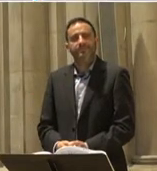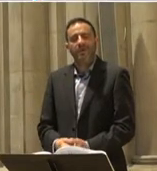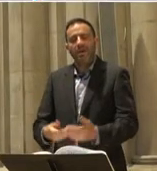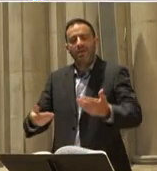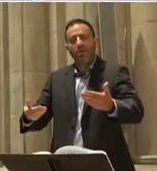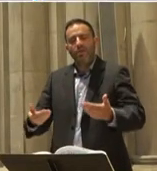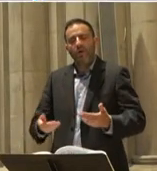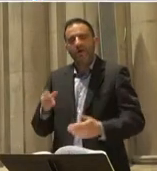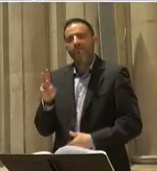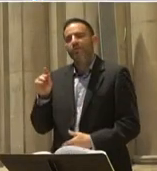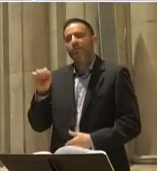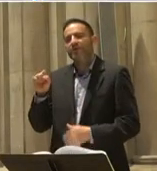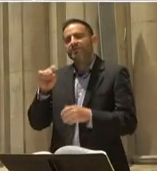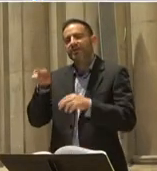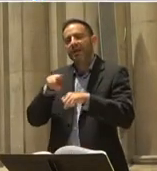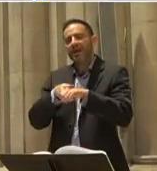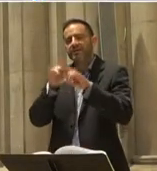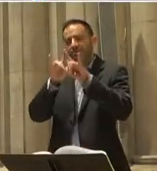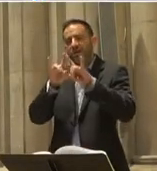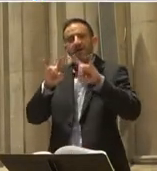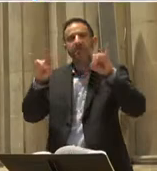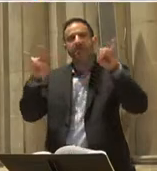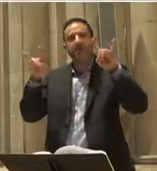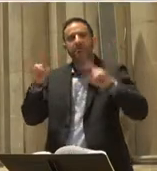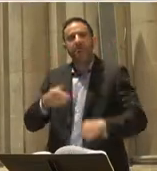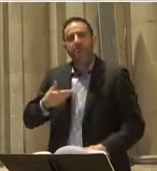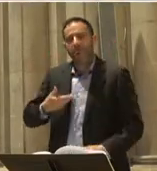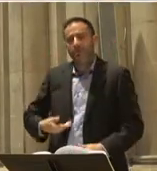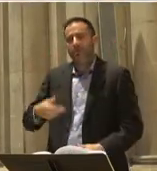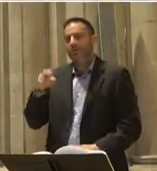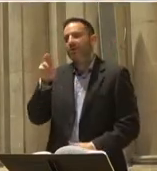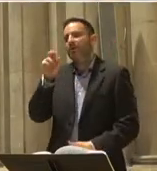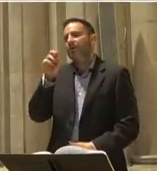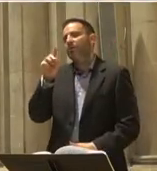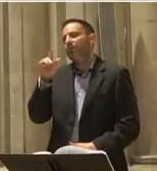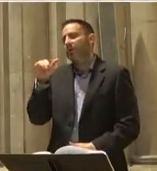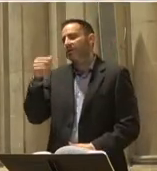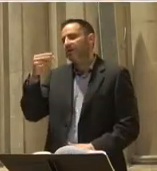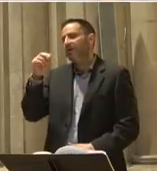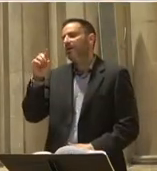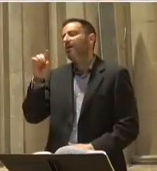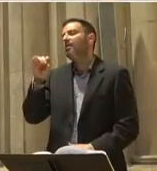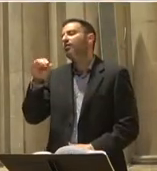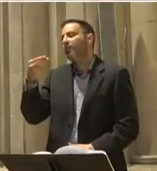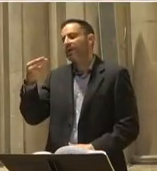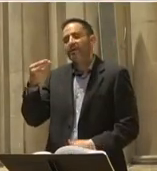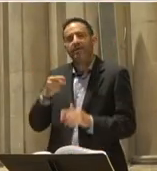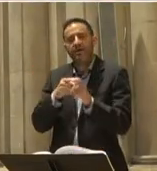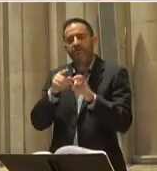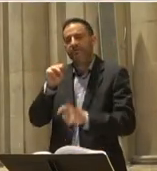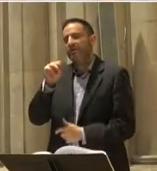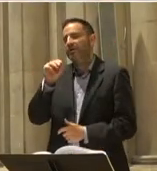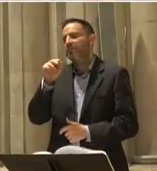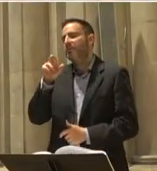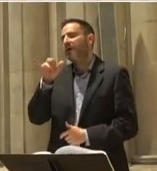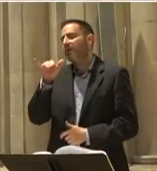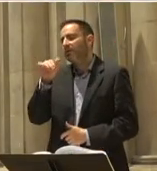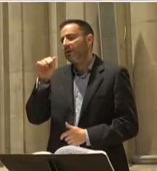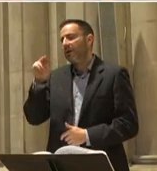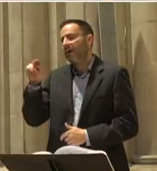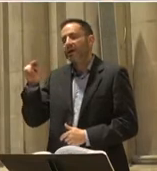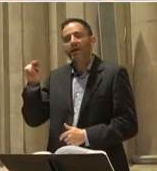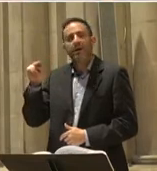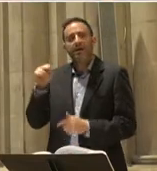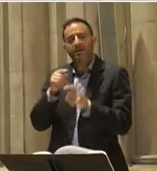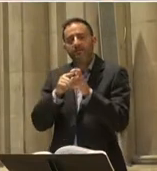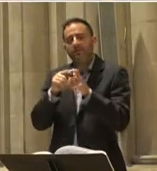Welcome to Washington National Cathedral. My name's Randy Hollerith. I'm the Dean of the Cathedral, and on behalf of Mary Ann Buddy, the Bishop of the Diocese